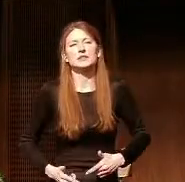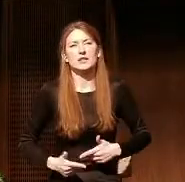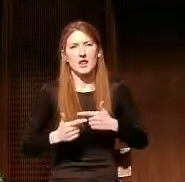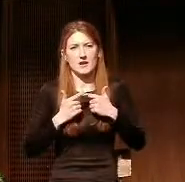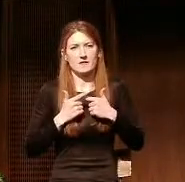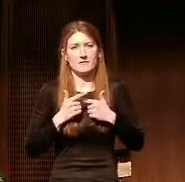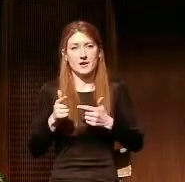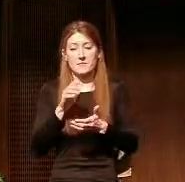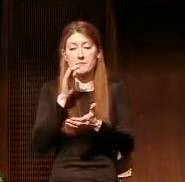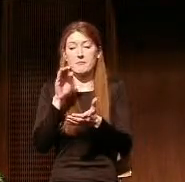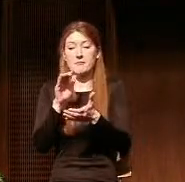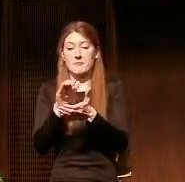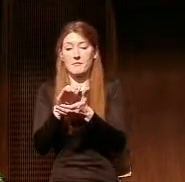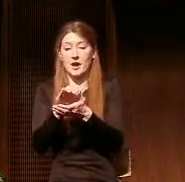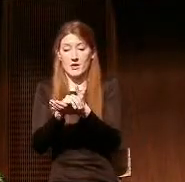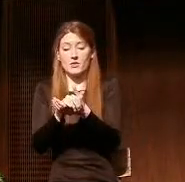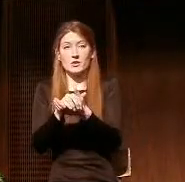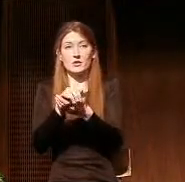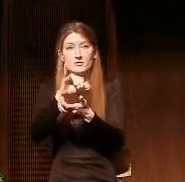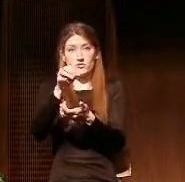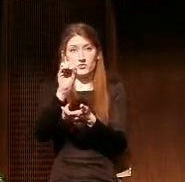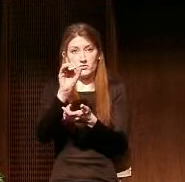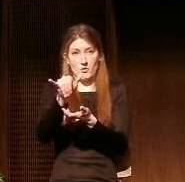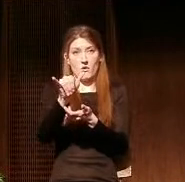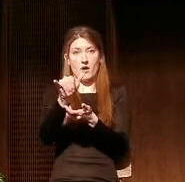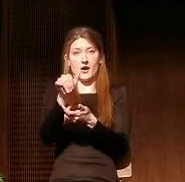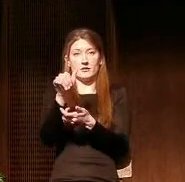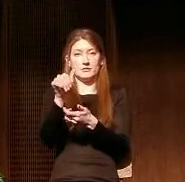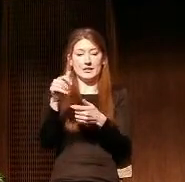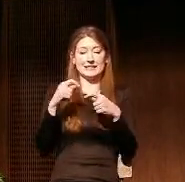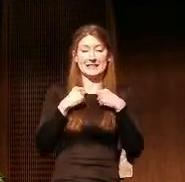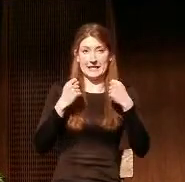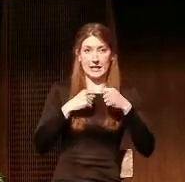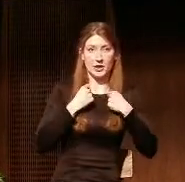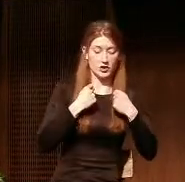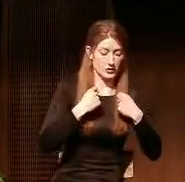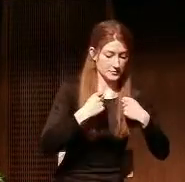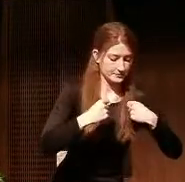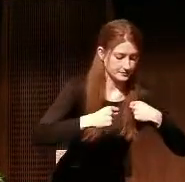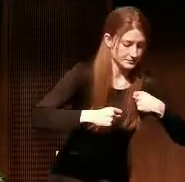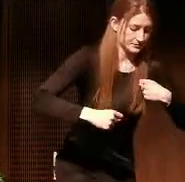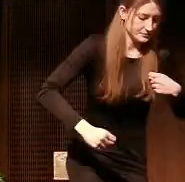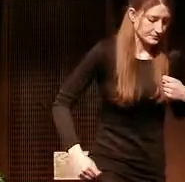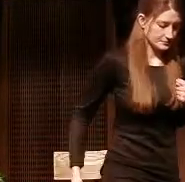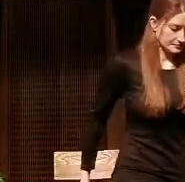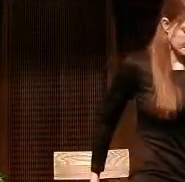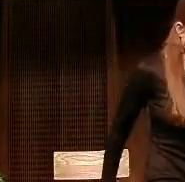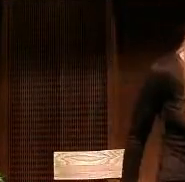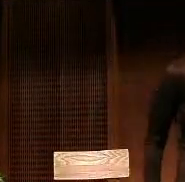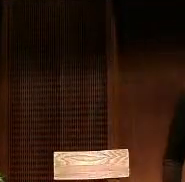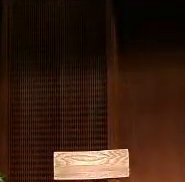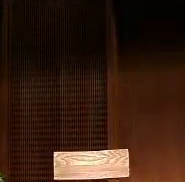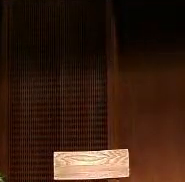He married Joy as a teenager. They spent 68 years together.